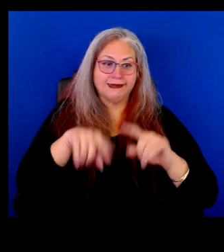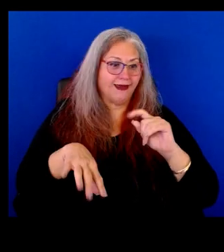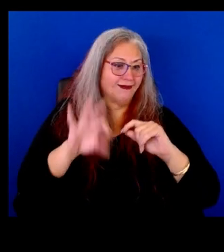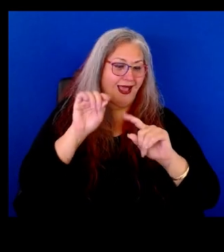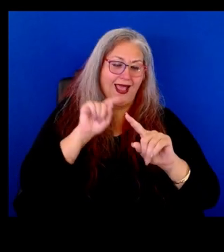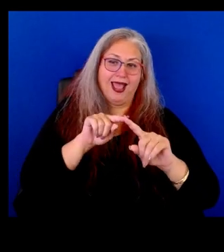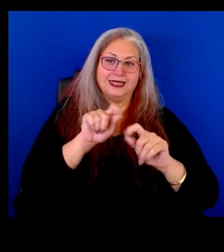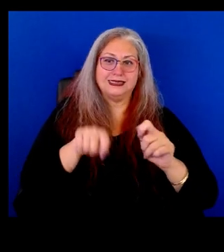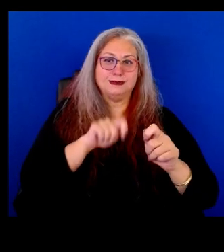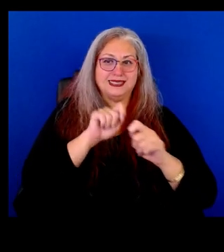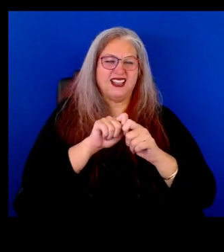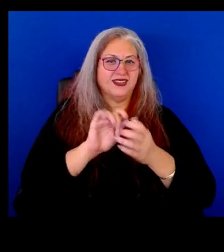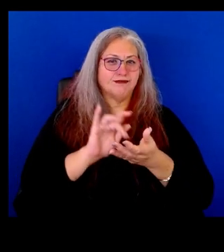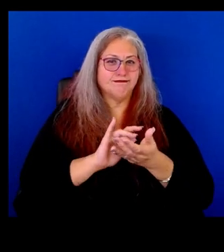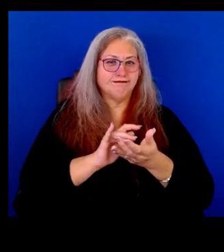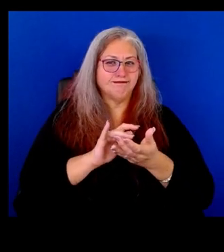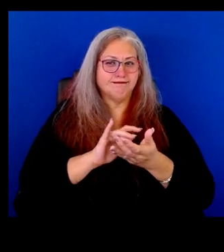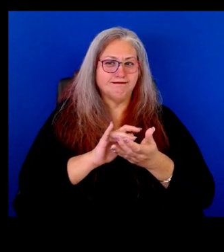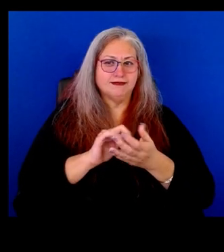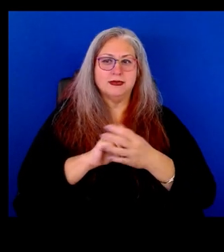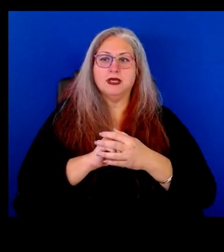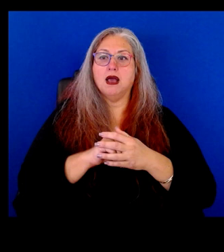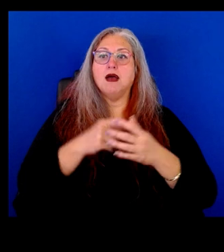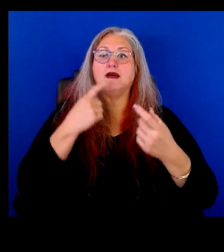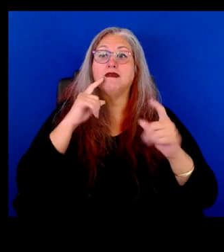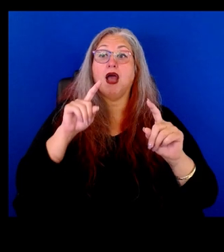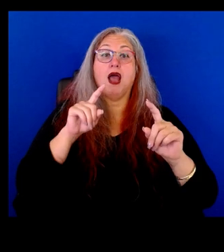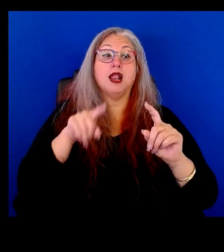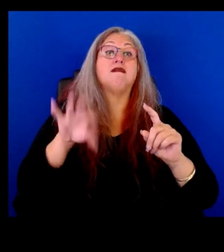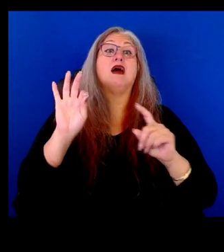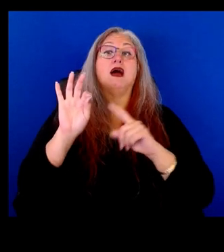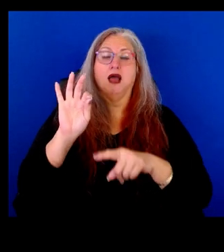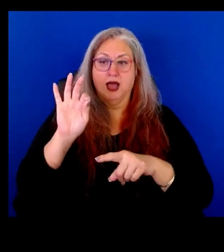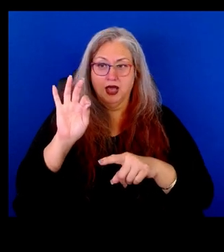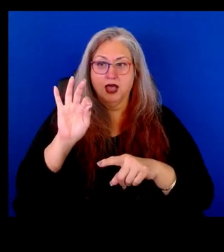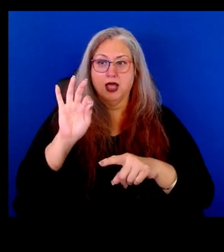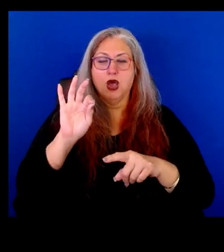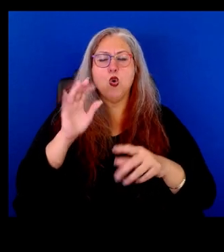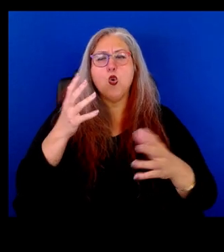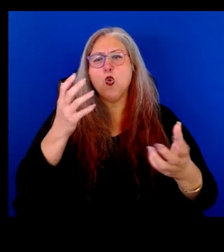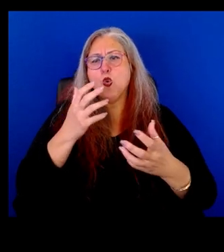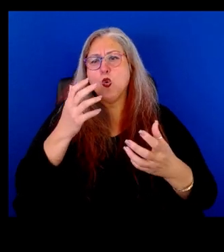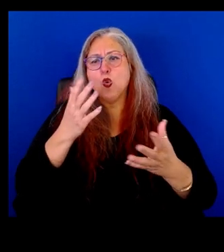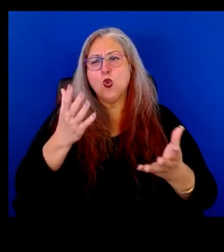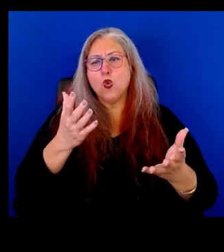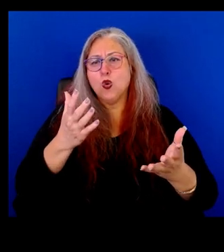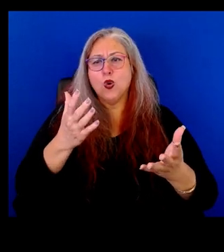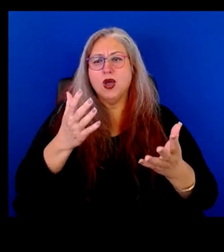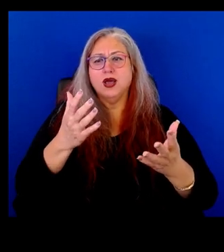unable to find this anesthetic. And finally they did. And it was